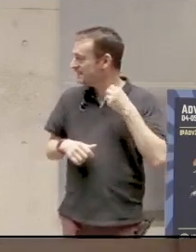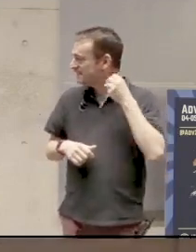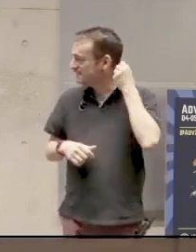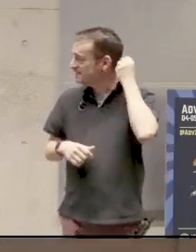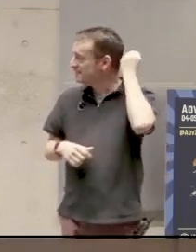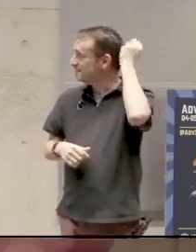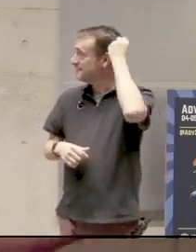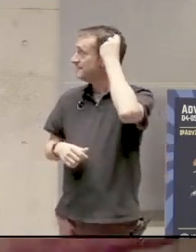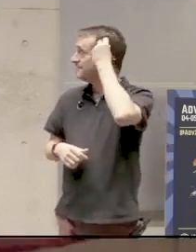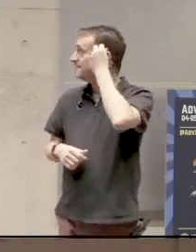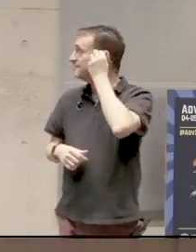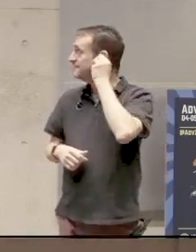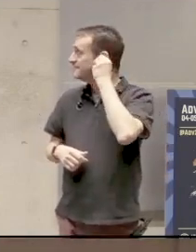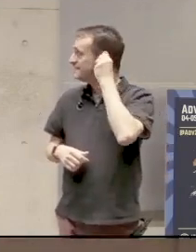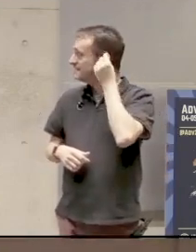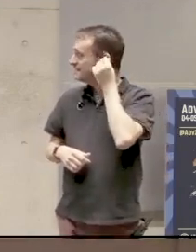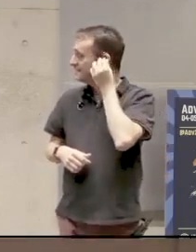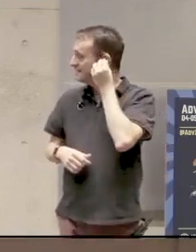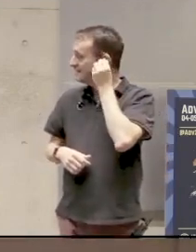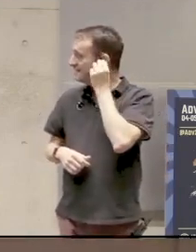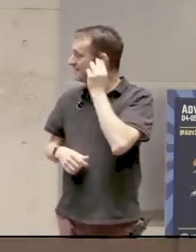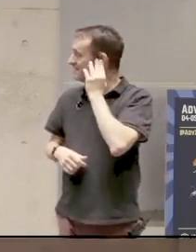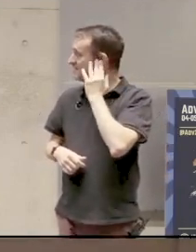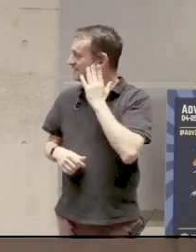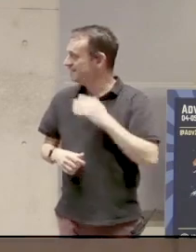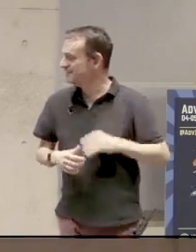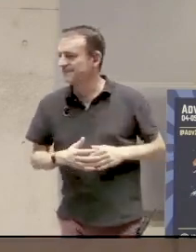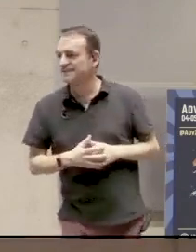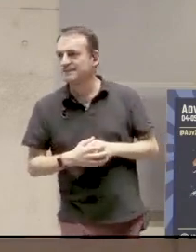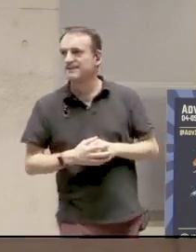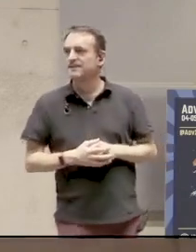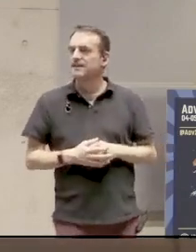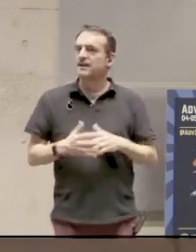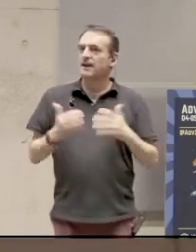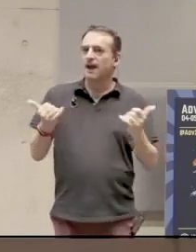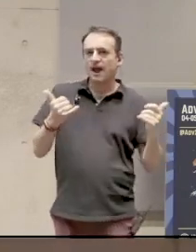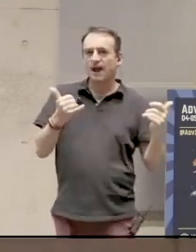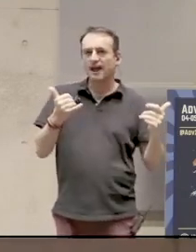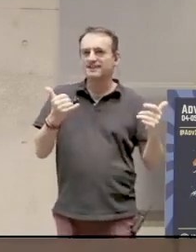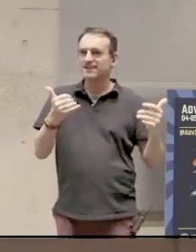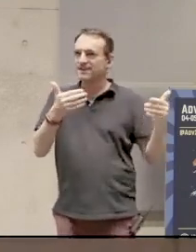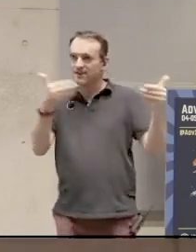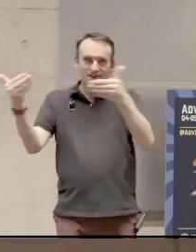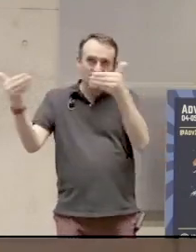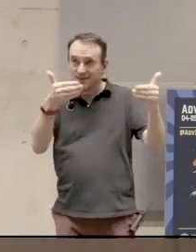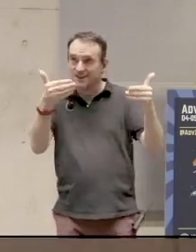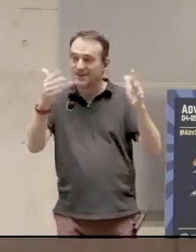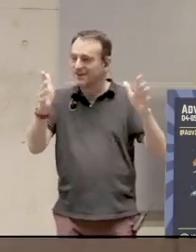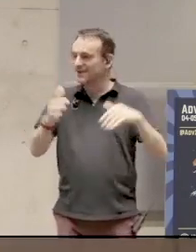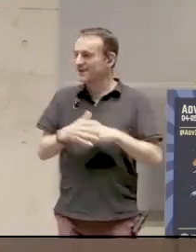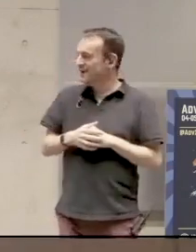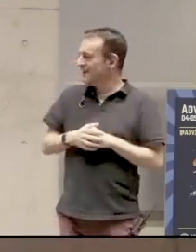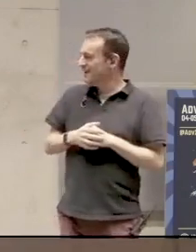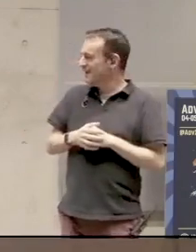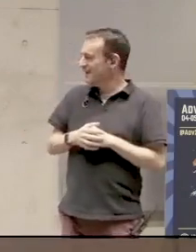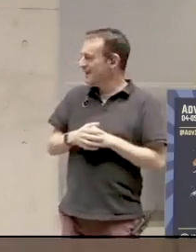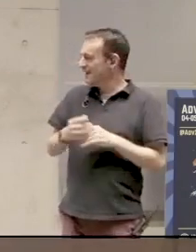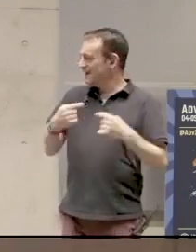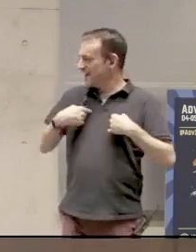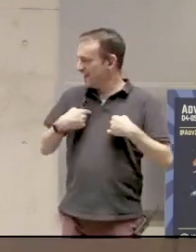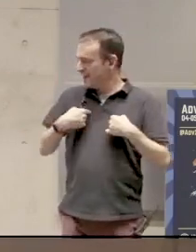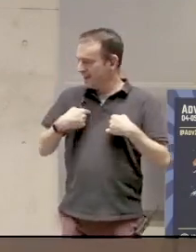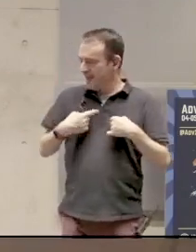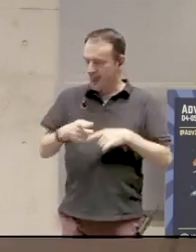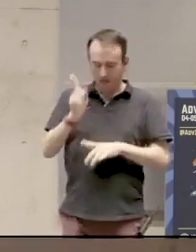was sorry, here. Back to Sam. Last year I was here. And I wore this, and no one knew who I was. And this year I